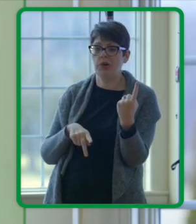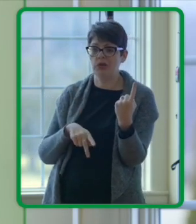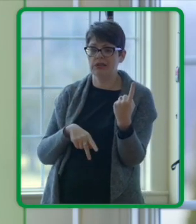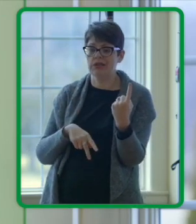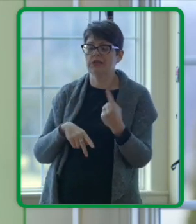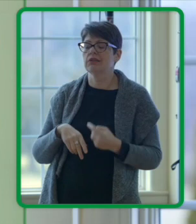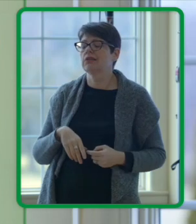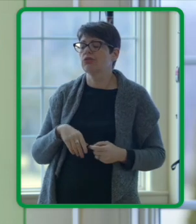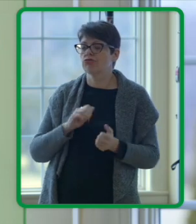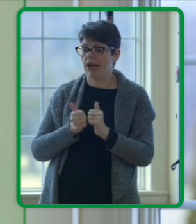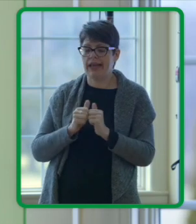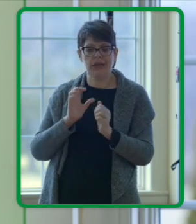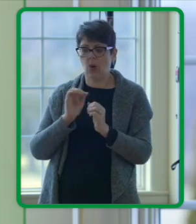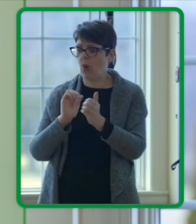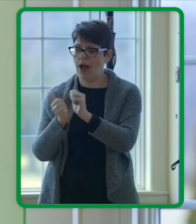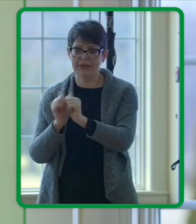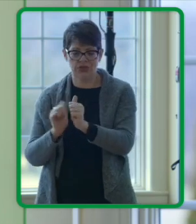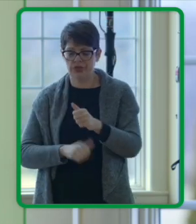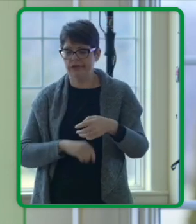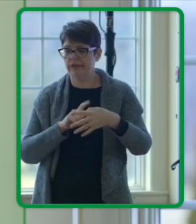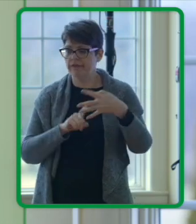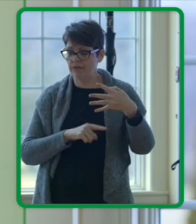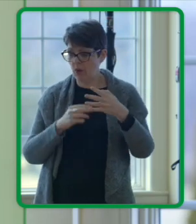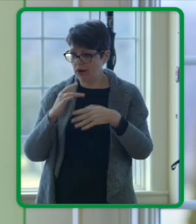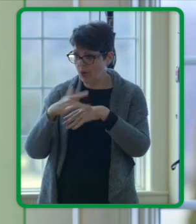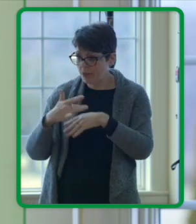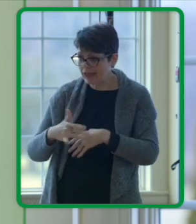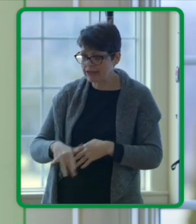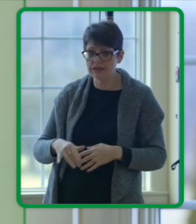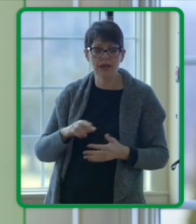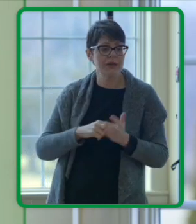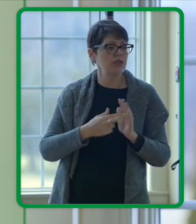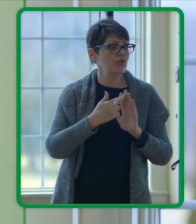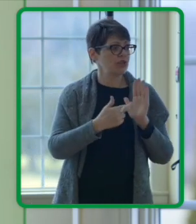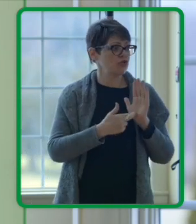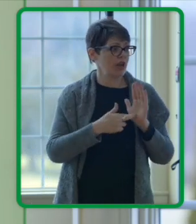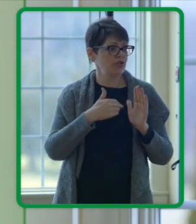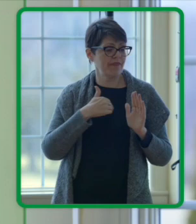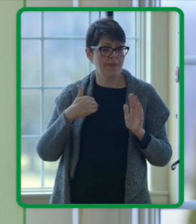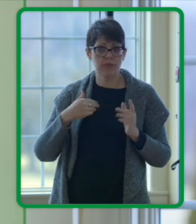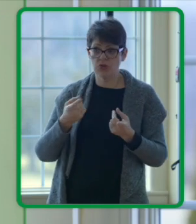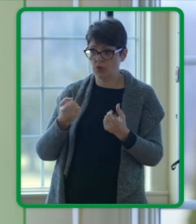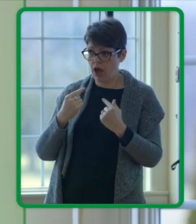on our board. And because of this, registration of members attending this meeting was not